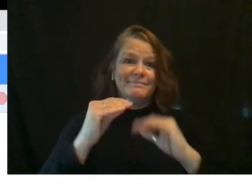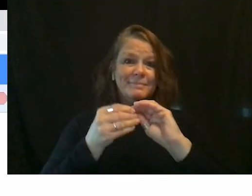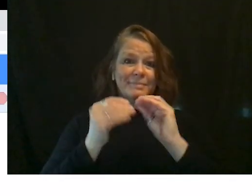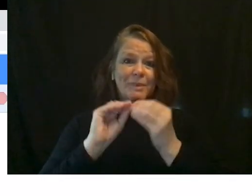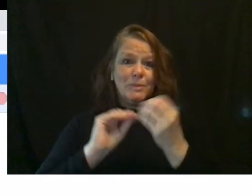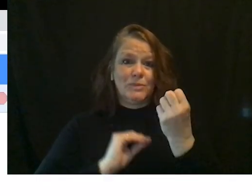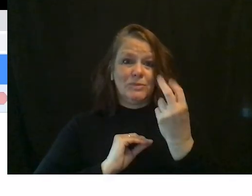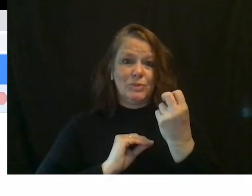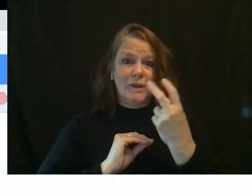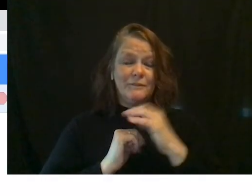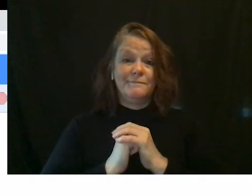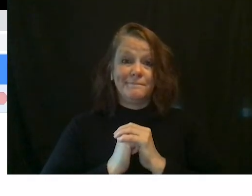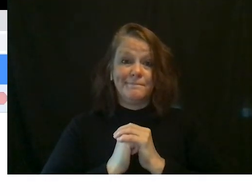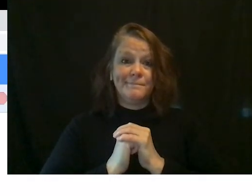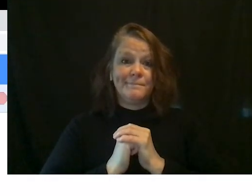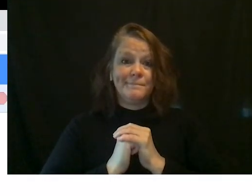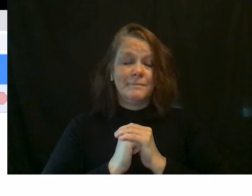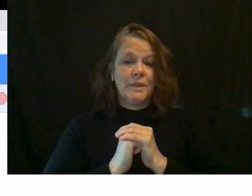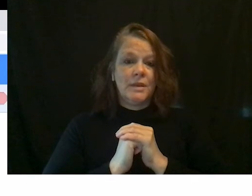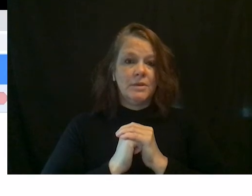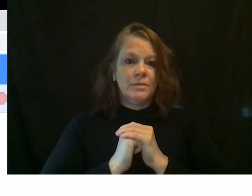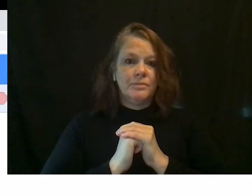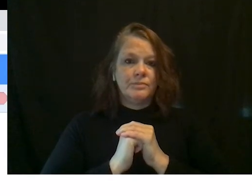That's too little.